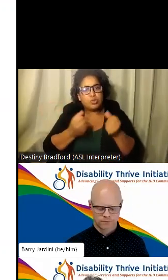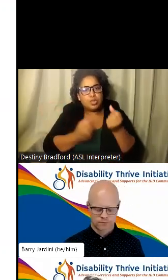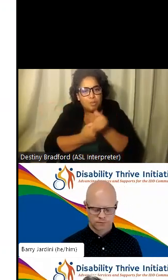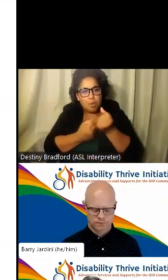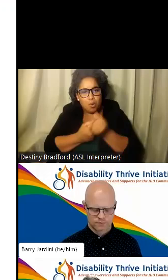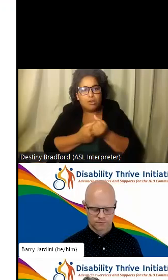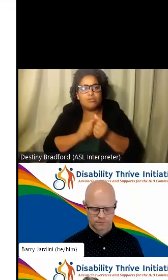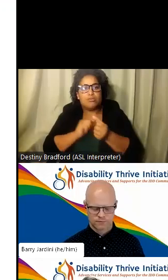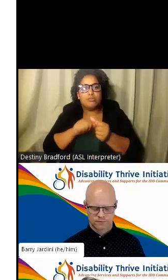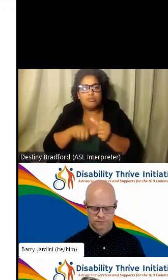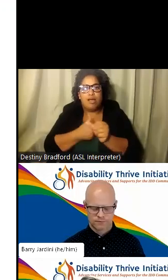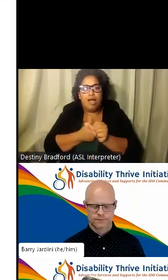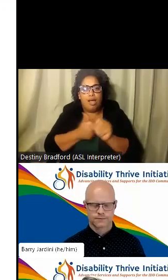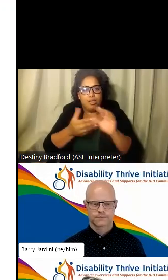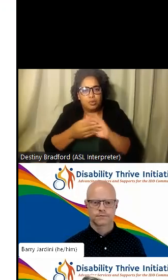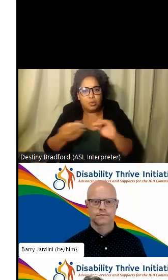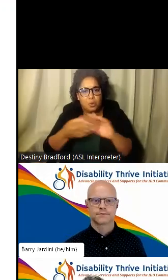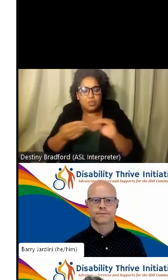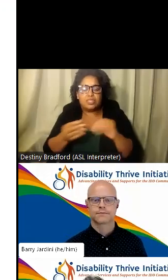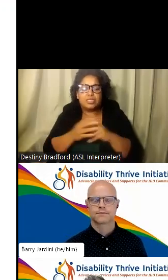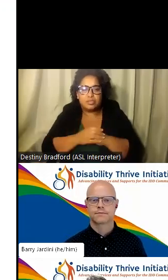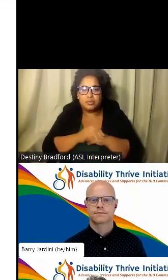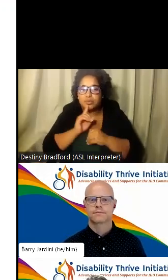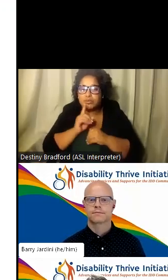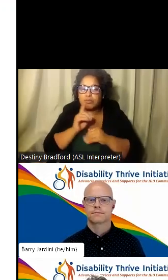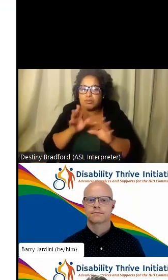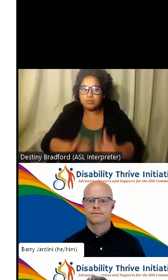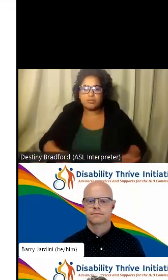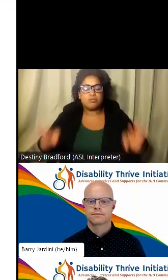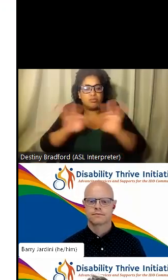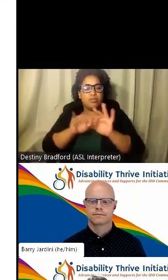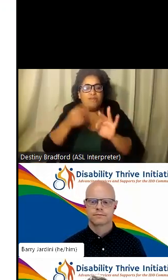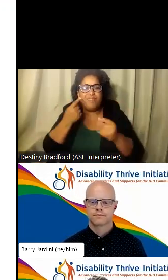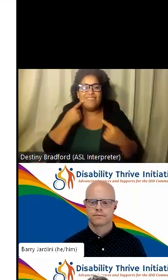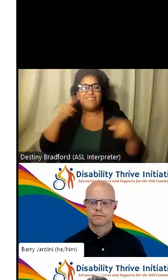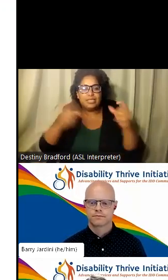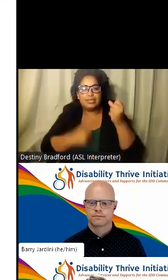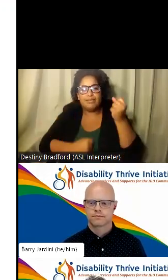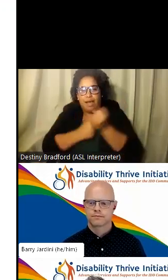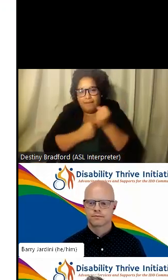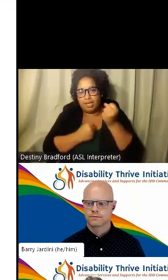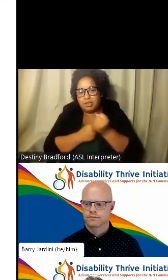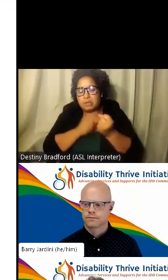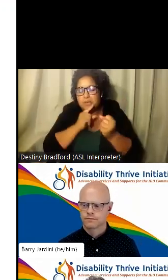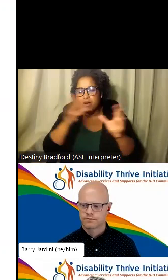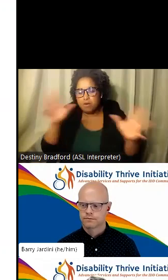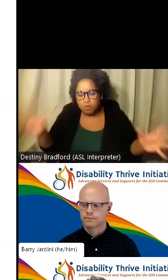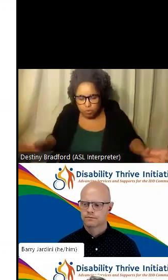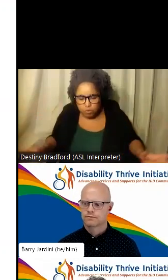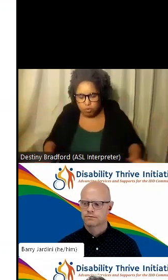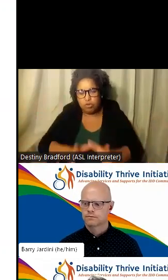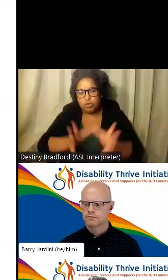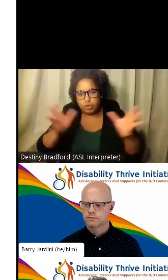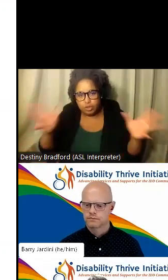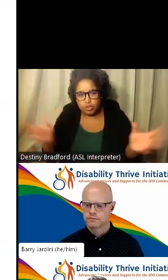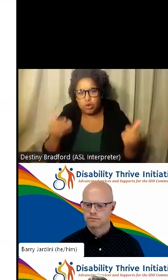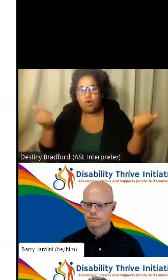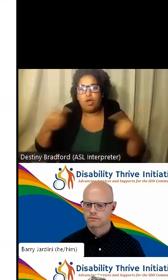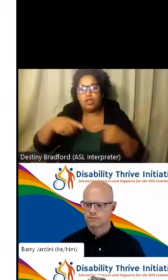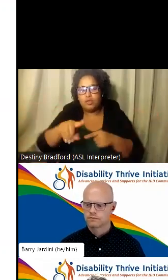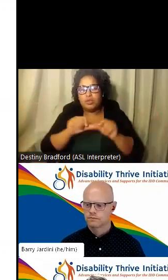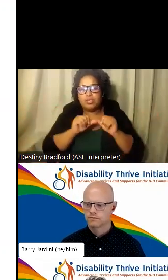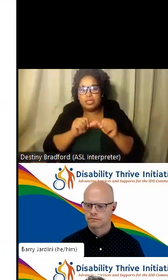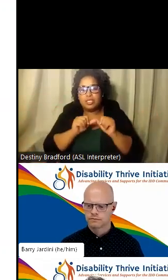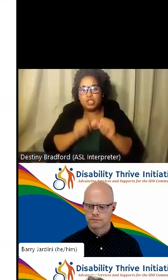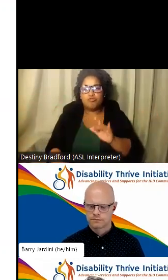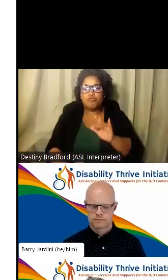is so important to effective advocacy. So I encourage everybody to definitely keep reaching out if you